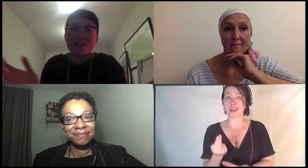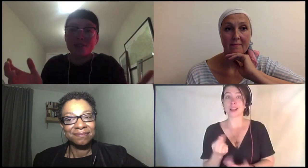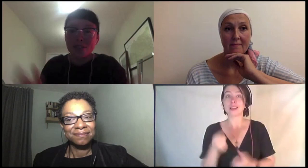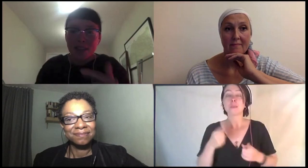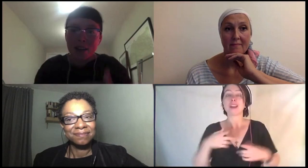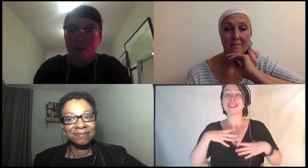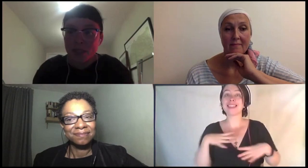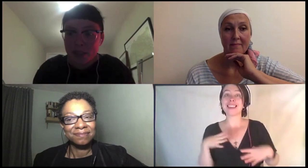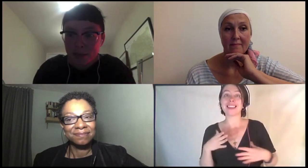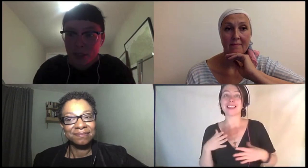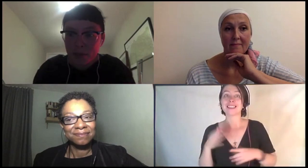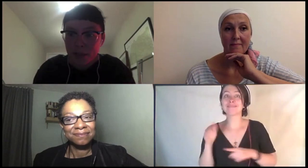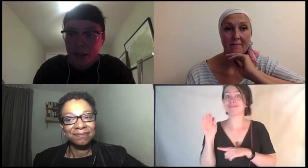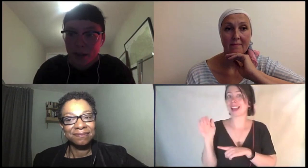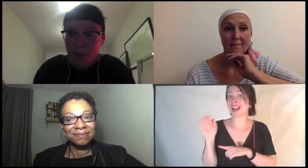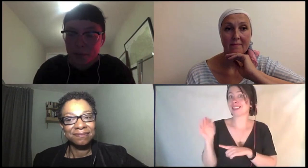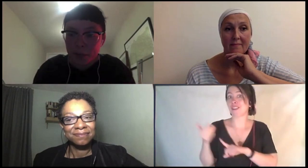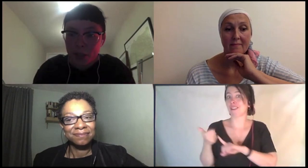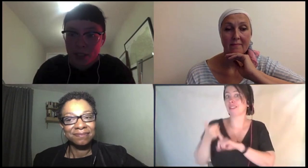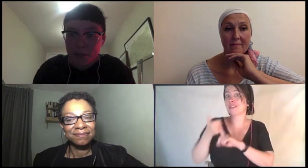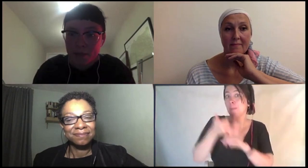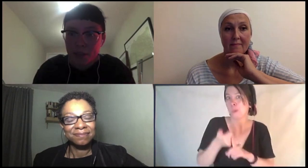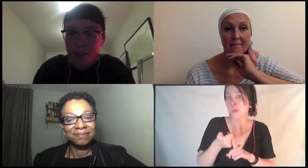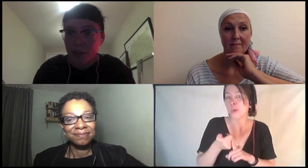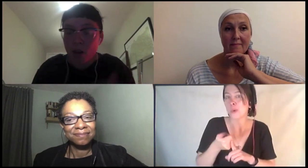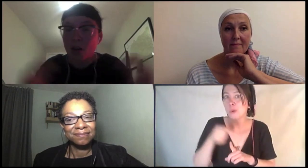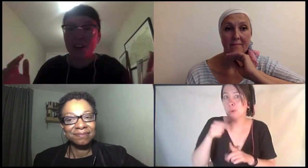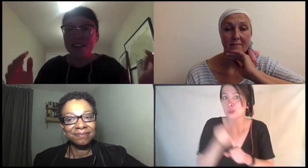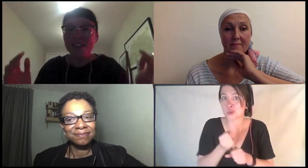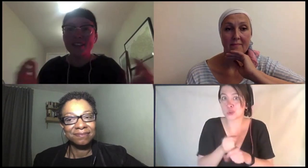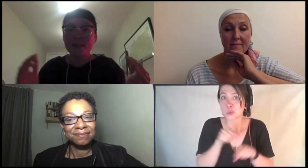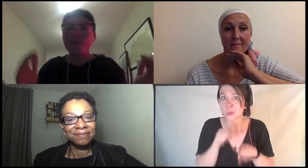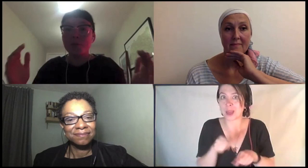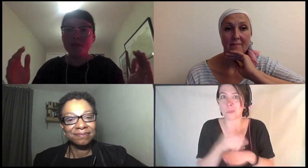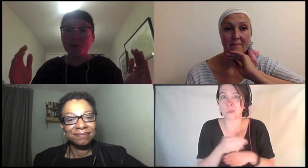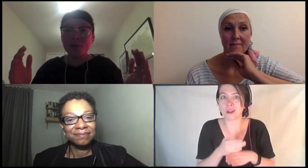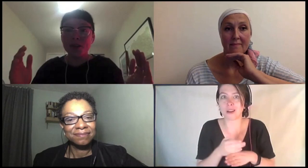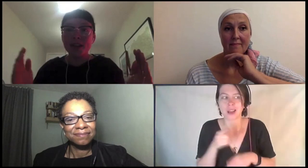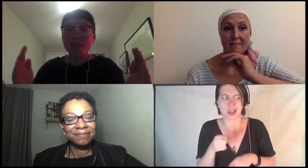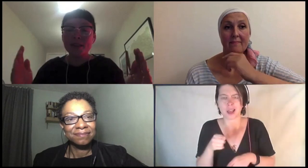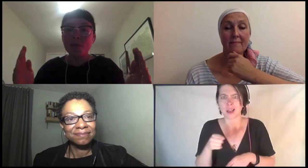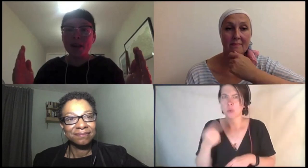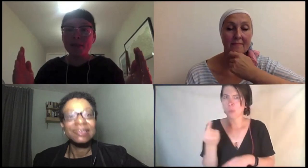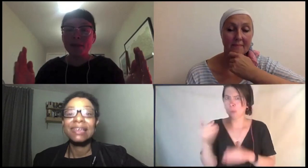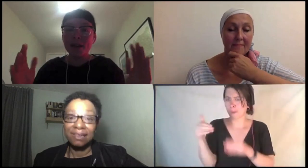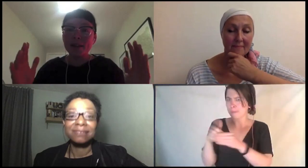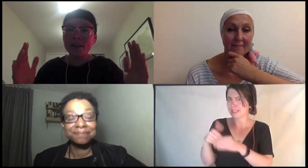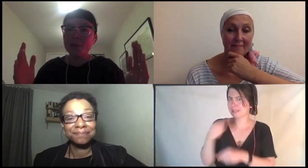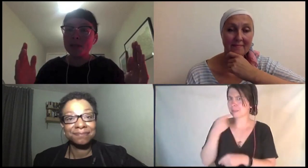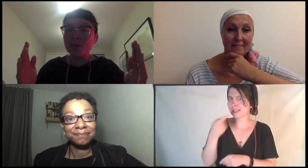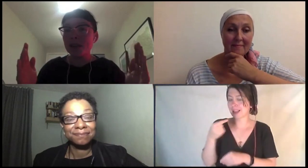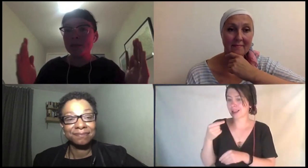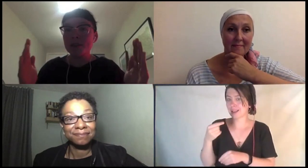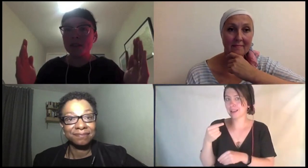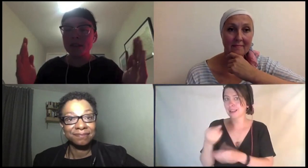fact, one of the participants mentioned that all artists need some form of support in some way. But I think